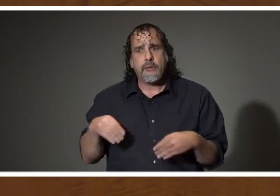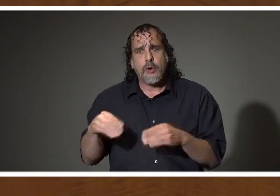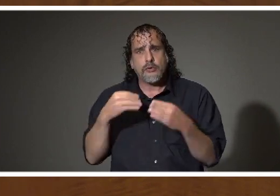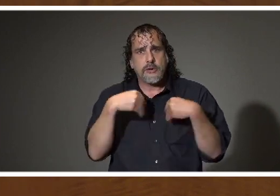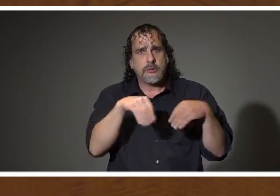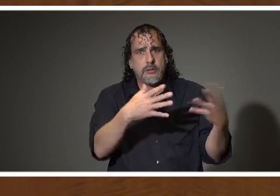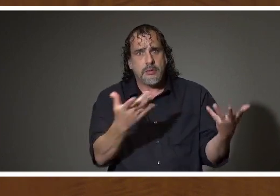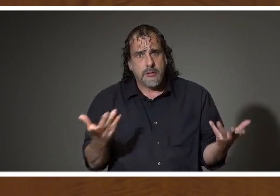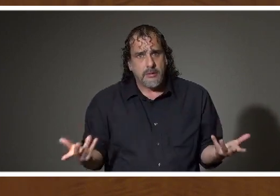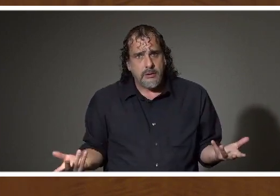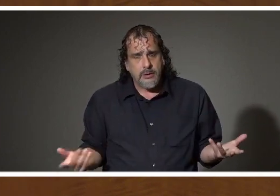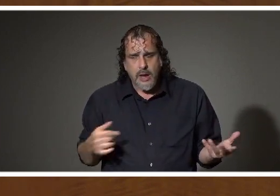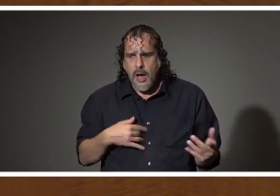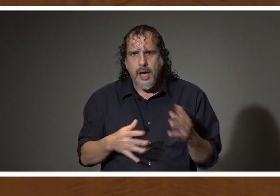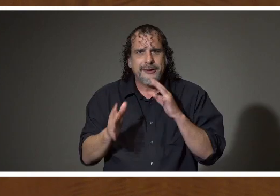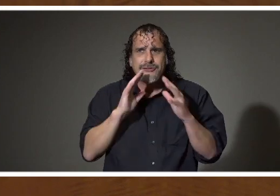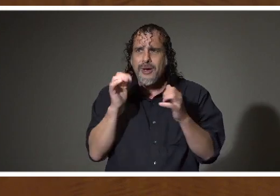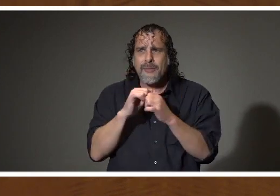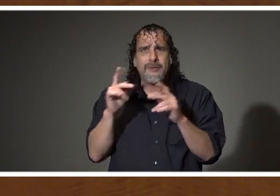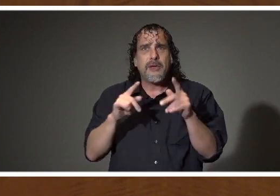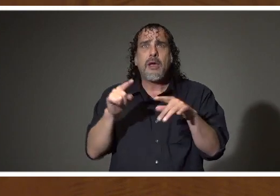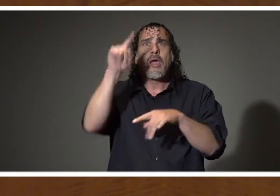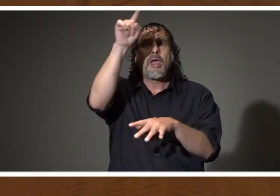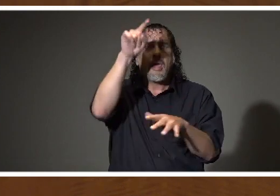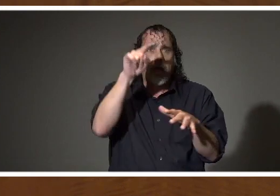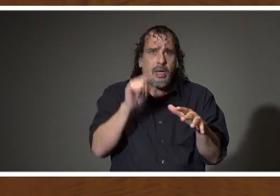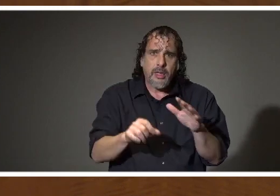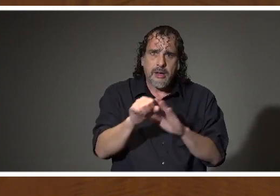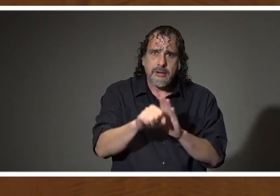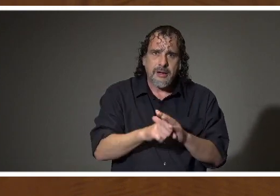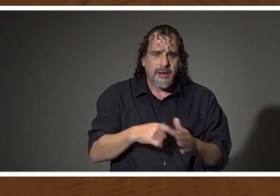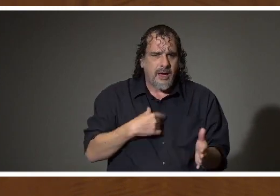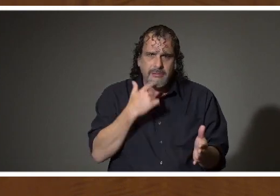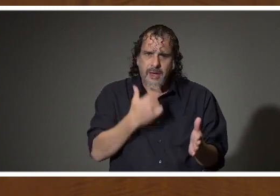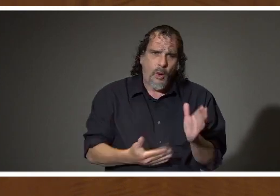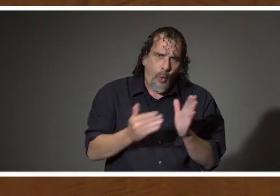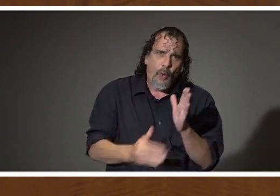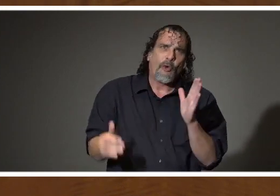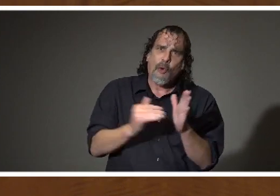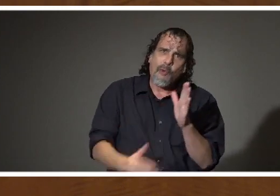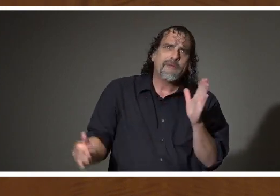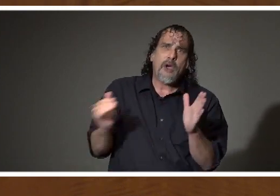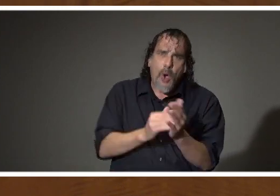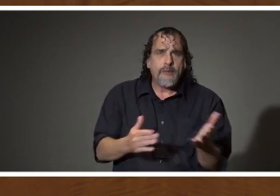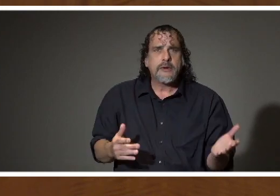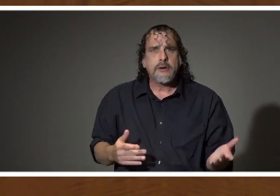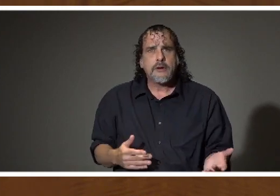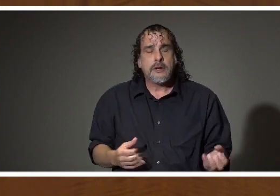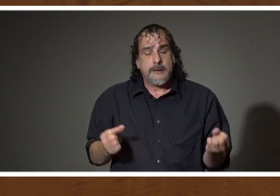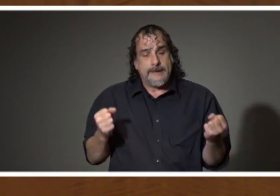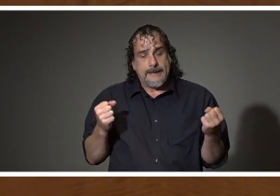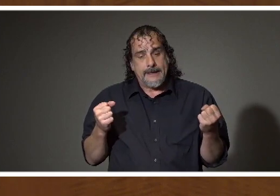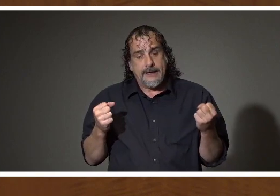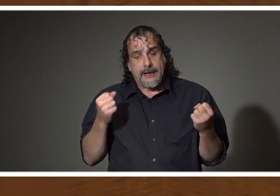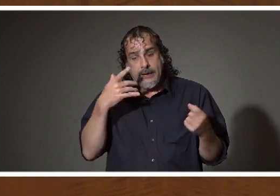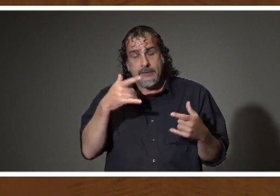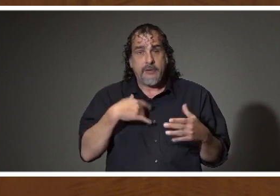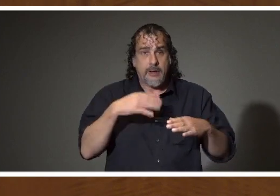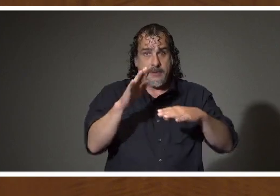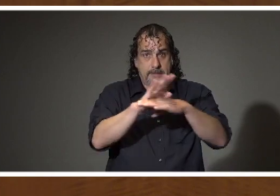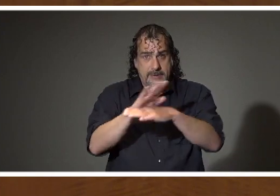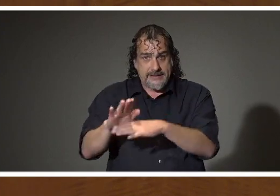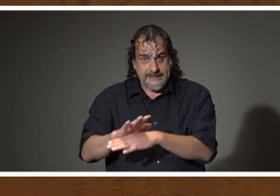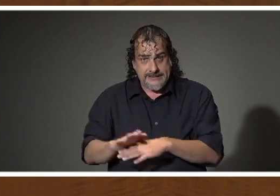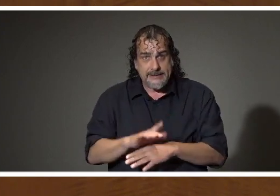I talk to people all over the state, what I'm repeatedly told is that in many employers, particularly